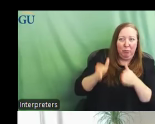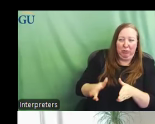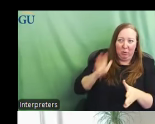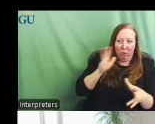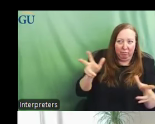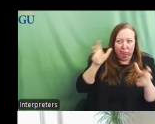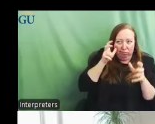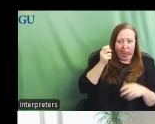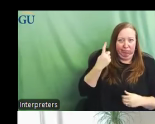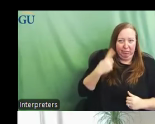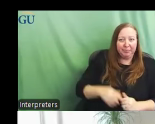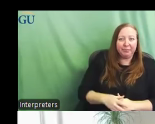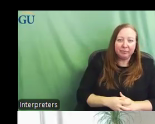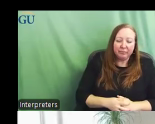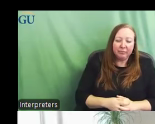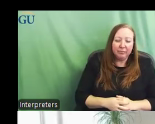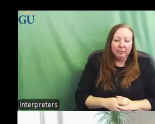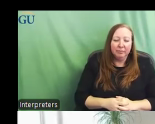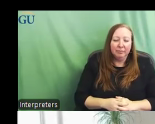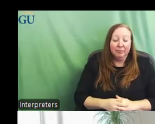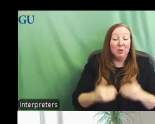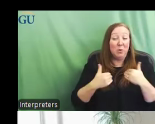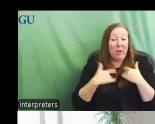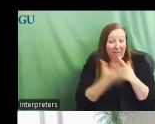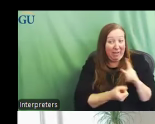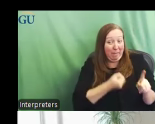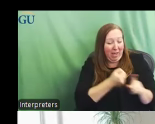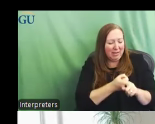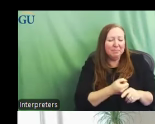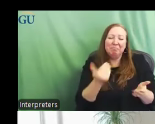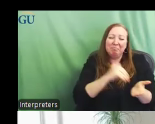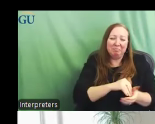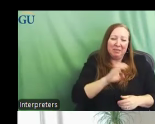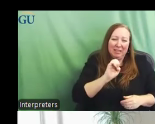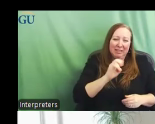So we have the impacts. We've got the EHDI system is trying to reduce the negative impacts.